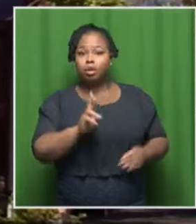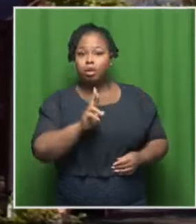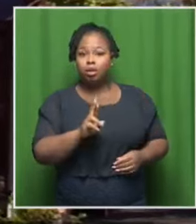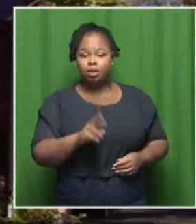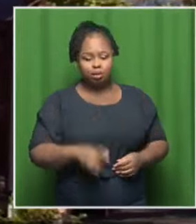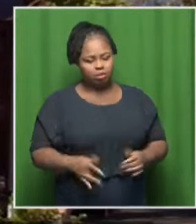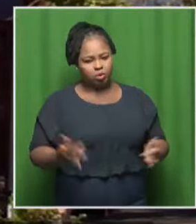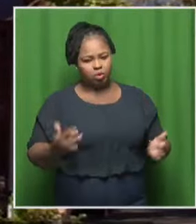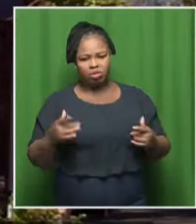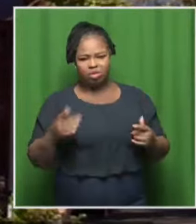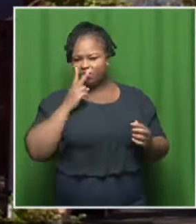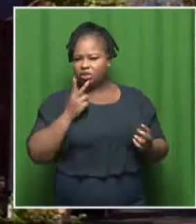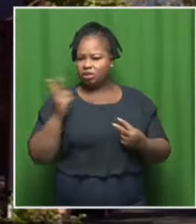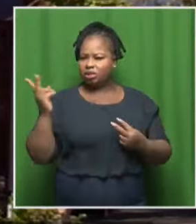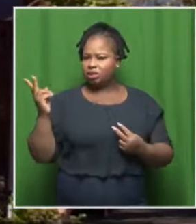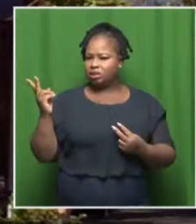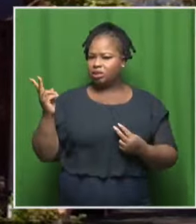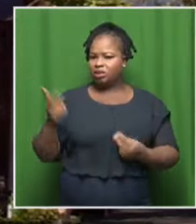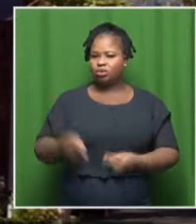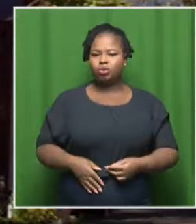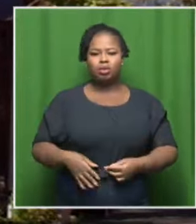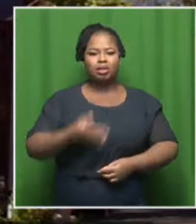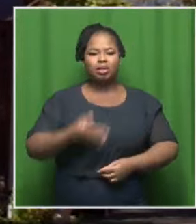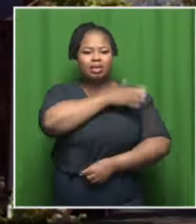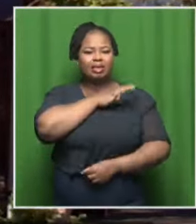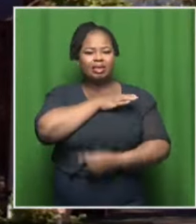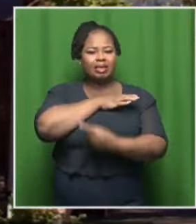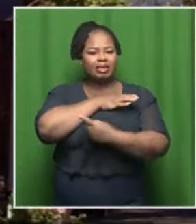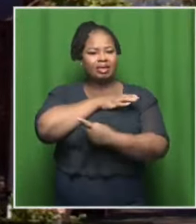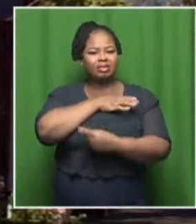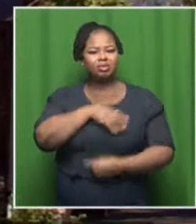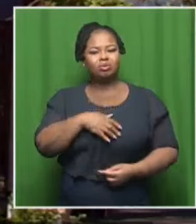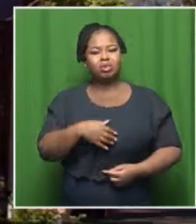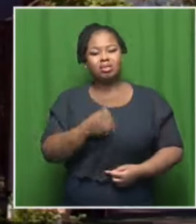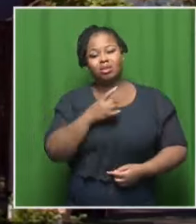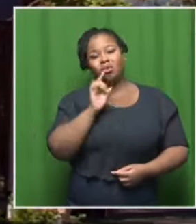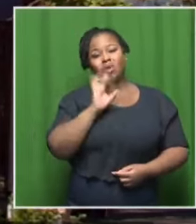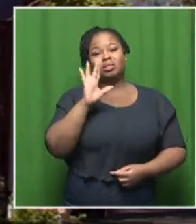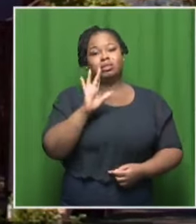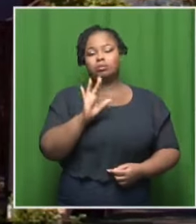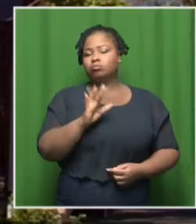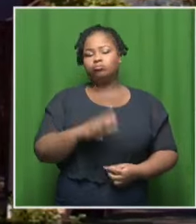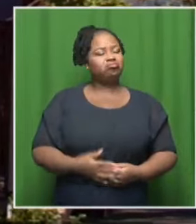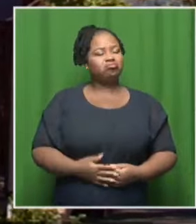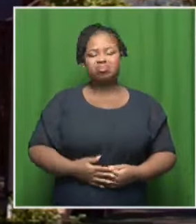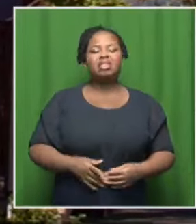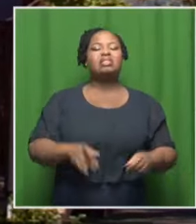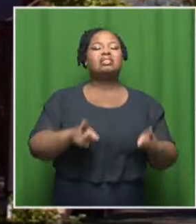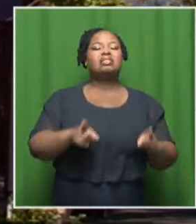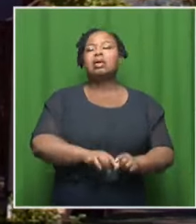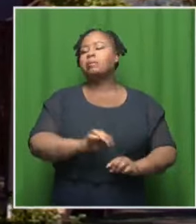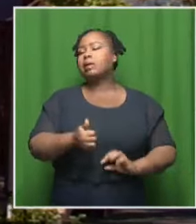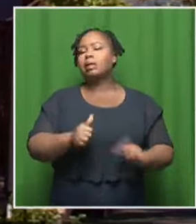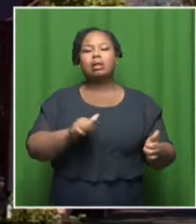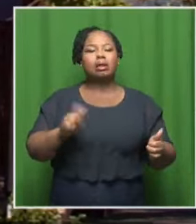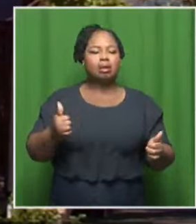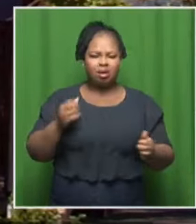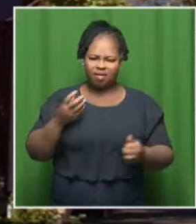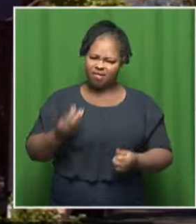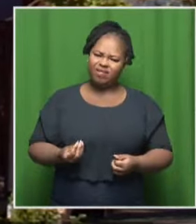at just behind us, the state of the clinic. And this is not an isolated case. You go around, look at our clinics, you look